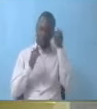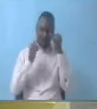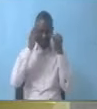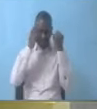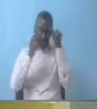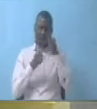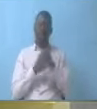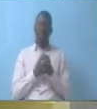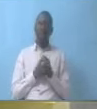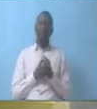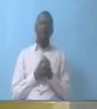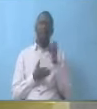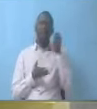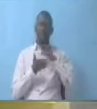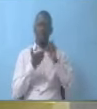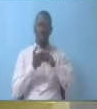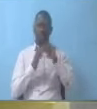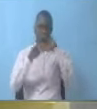Secretary General, Mr. Aliou Ngom,